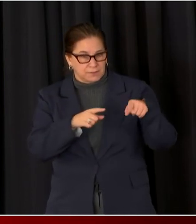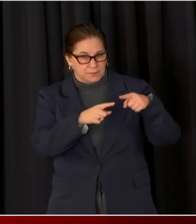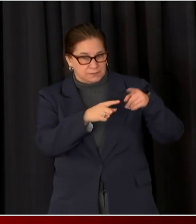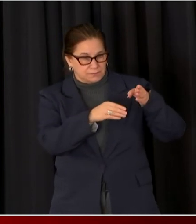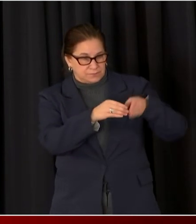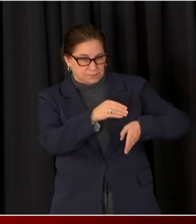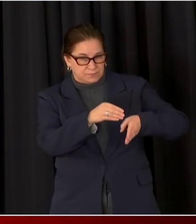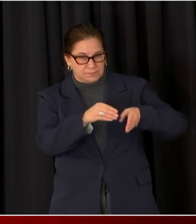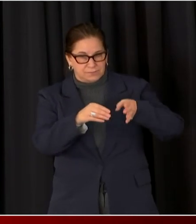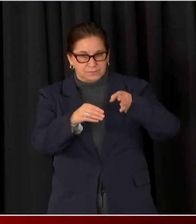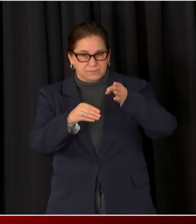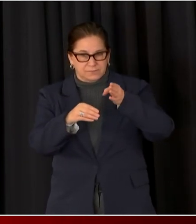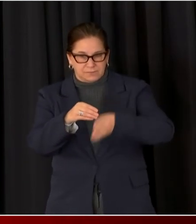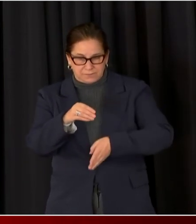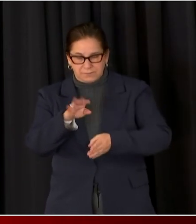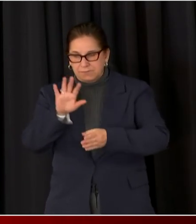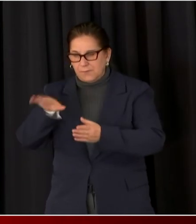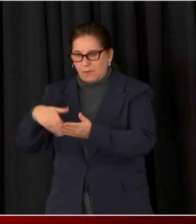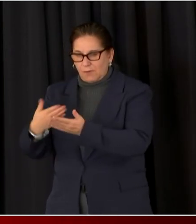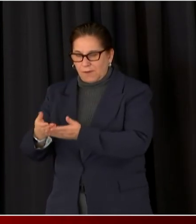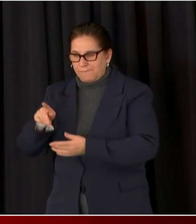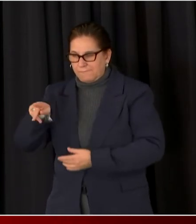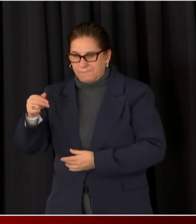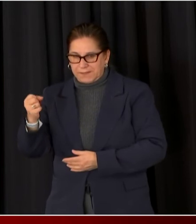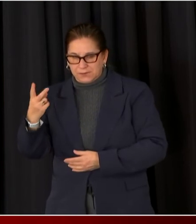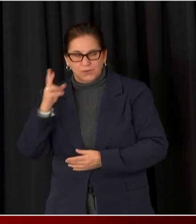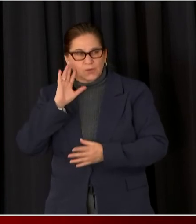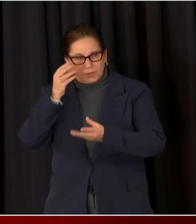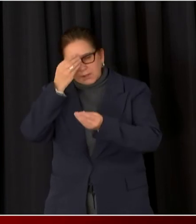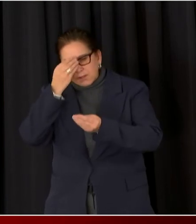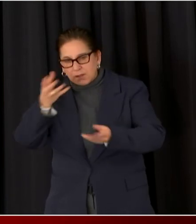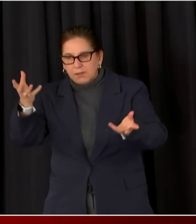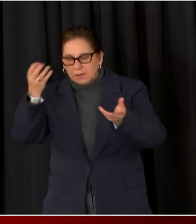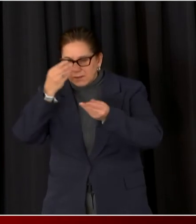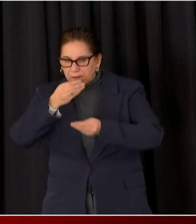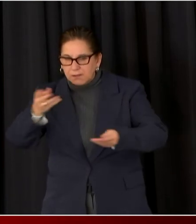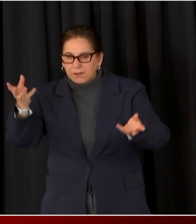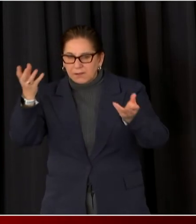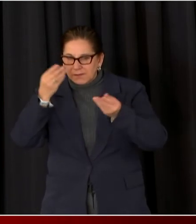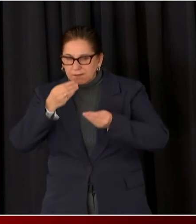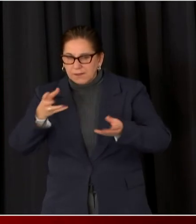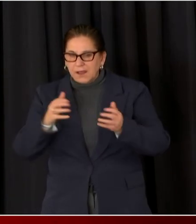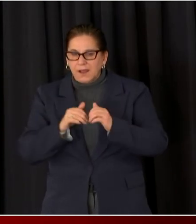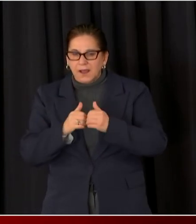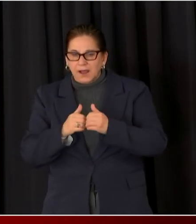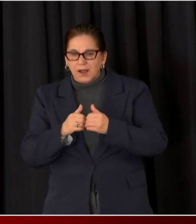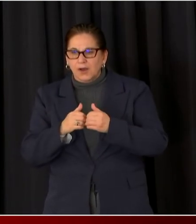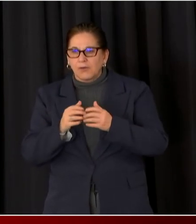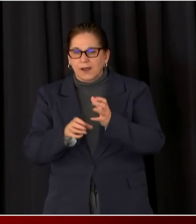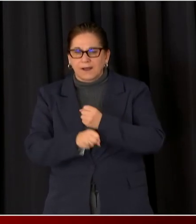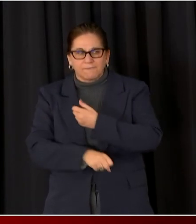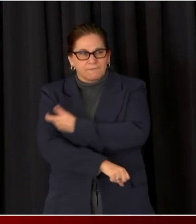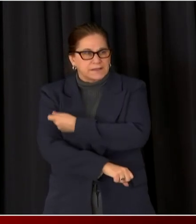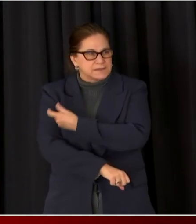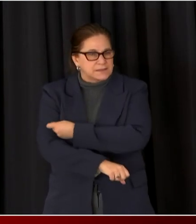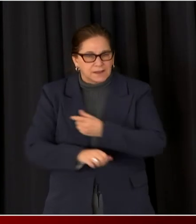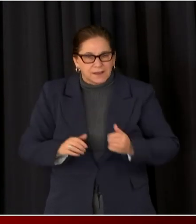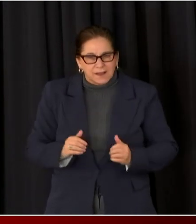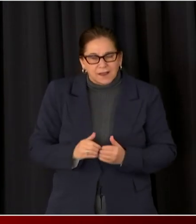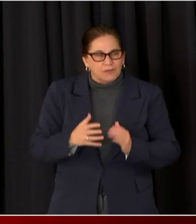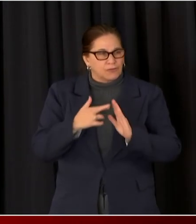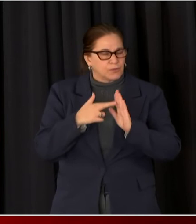instructions public in all of the different ways that we do in terms of how to register. And a lot of these things are going to be able to be done, as